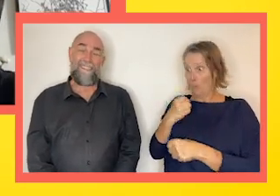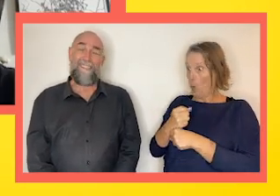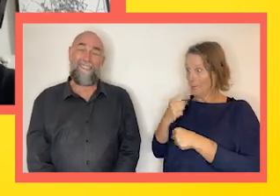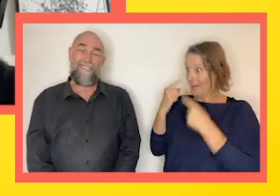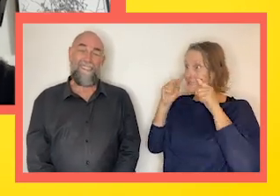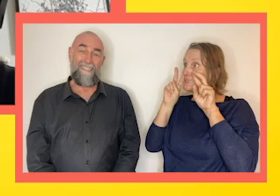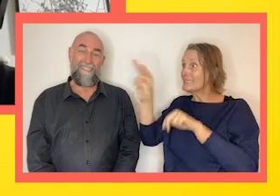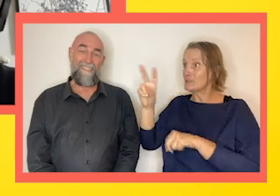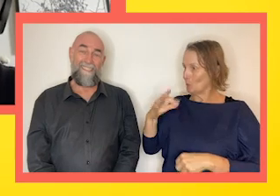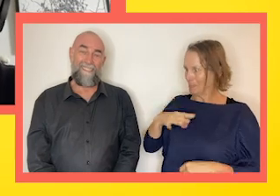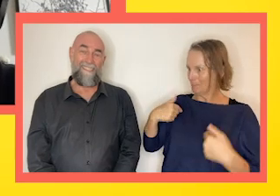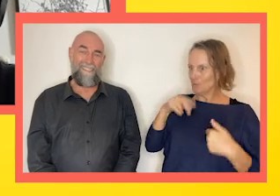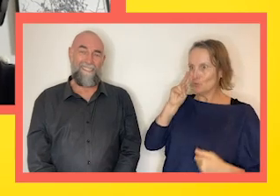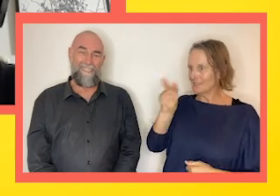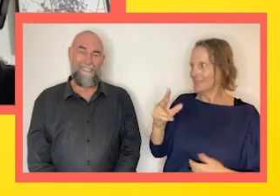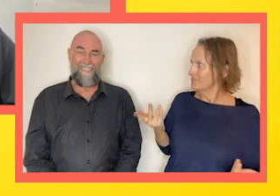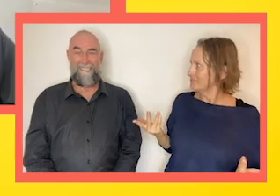So I reckon it'll be all right.